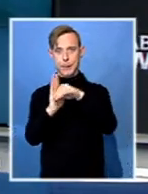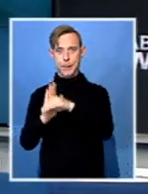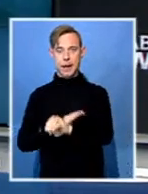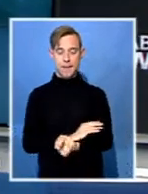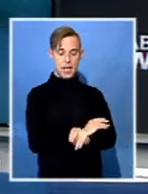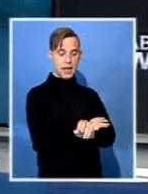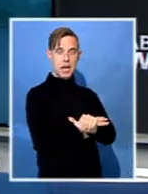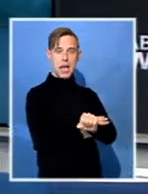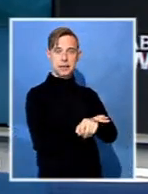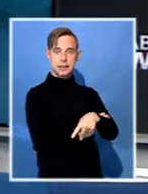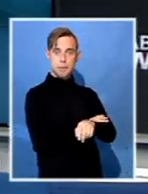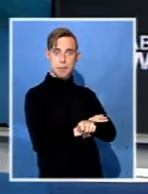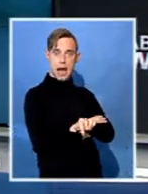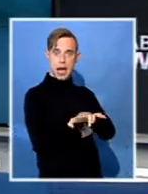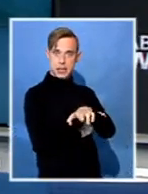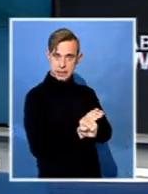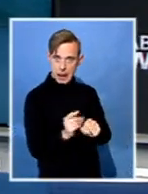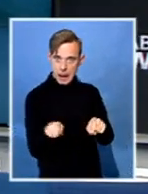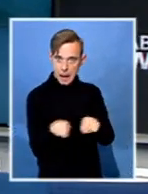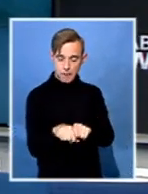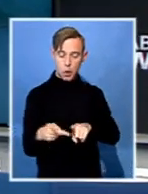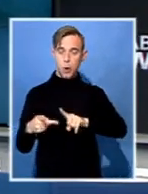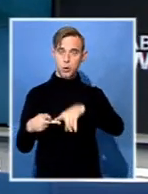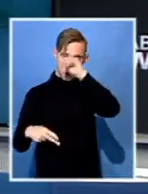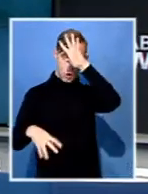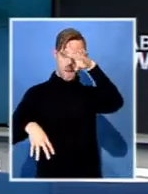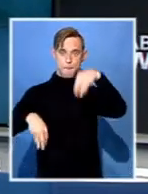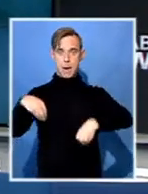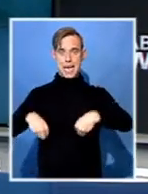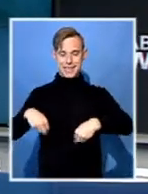and there were also gains amongst the miners and other stocks that benefit from a weaker rand.